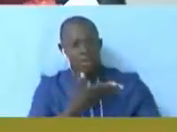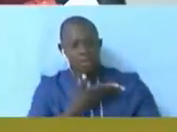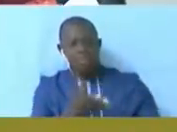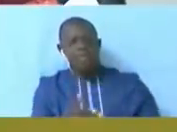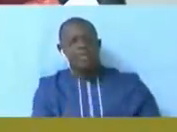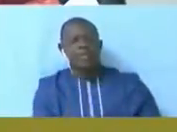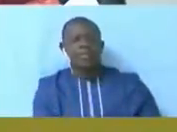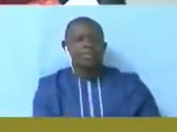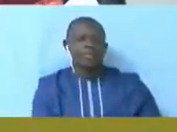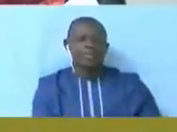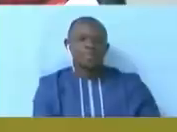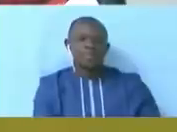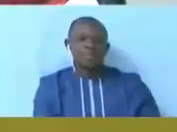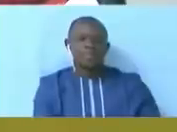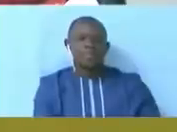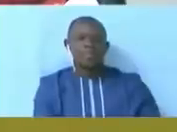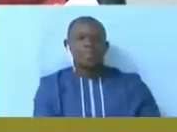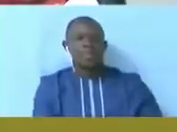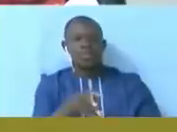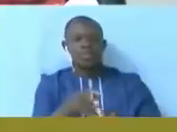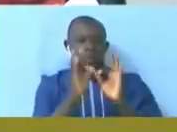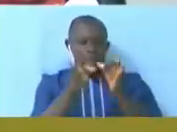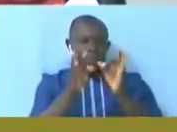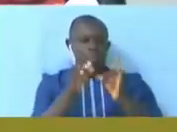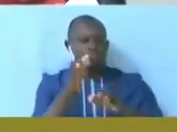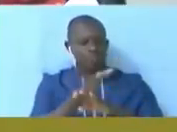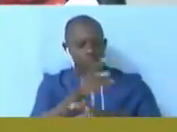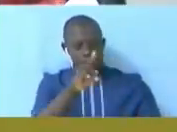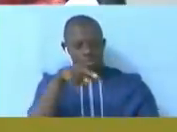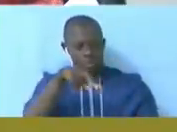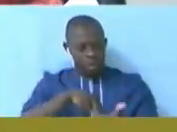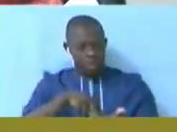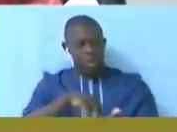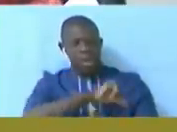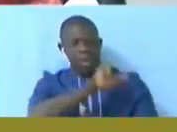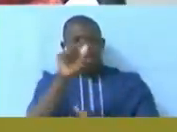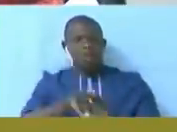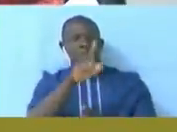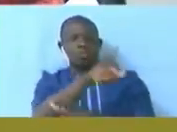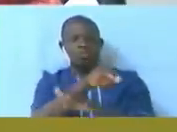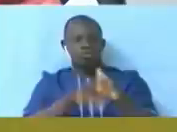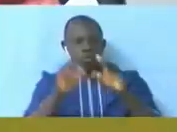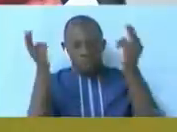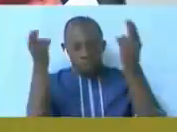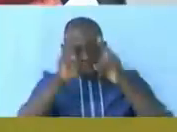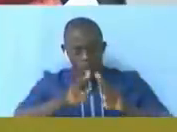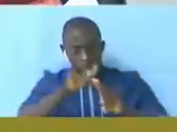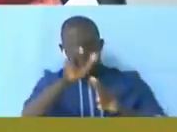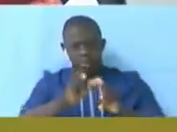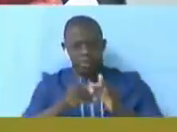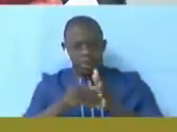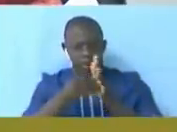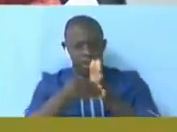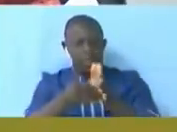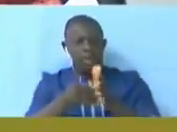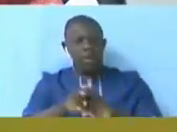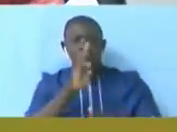You explained that due to your stance and your position as a magistrate to work according to the dictates of your